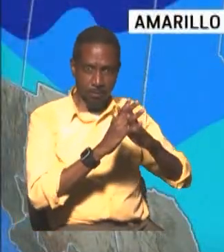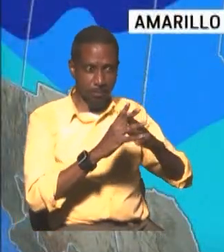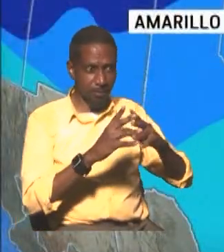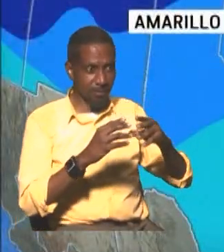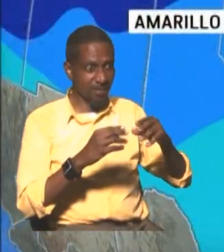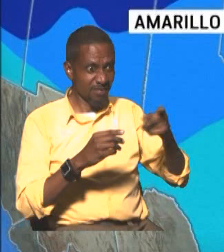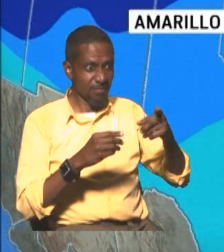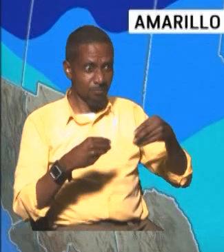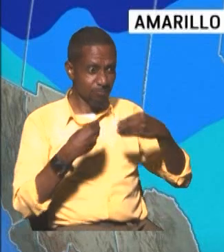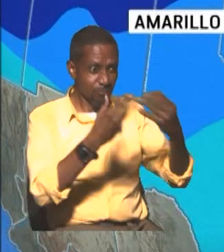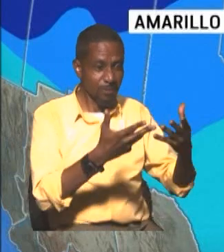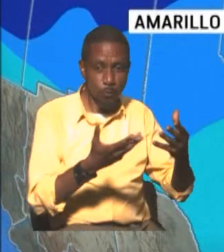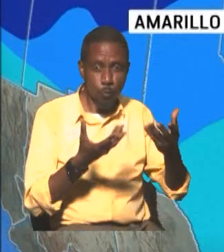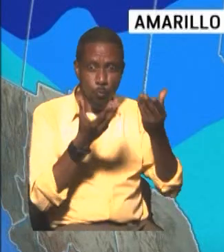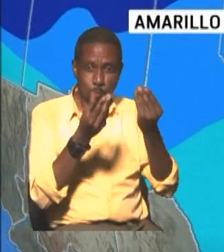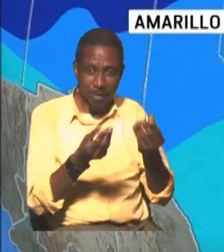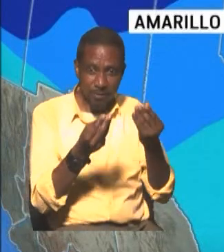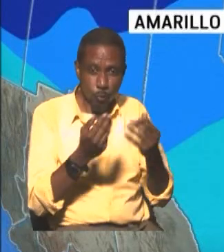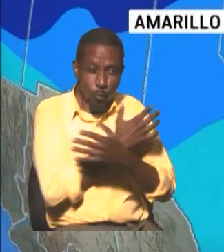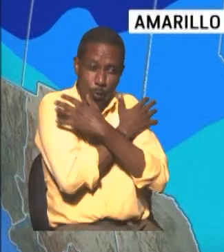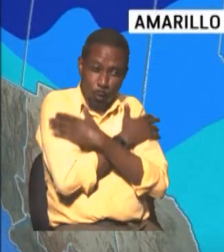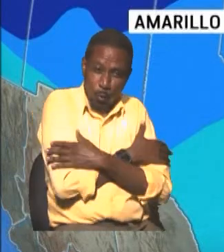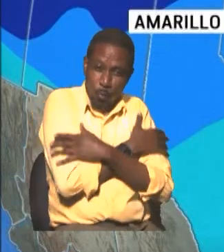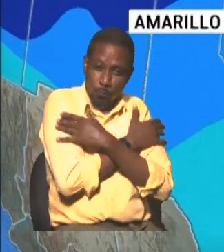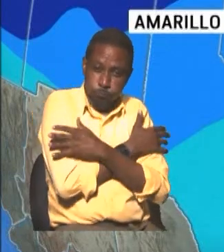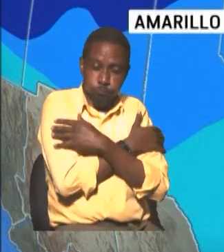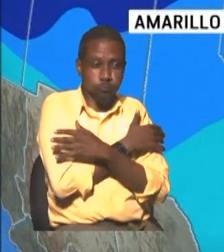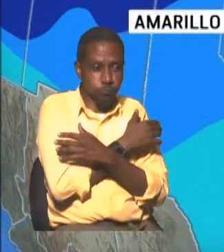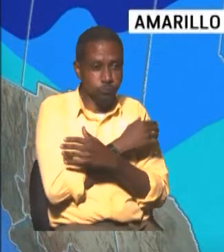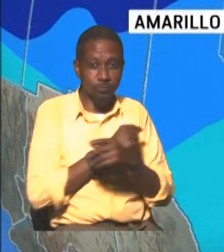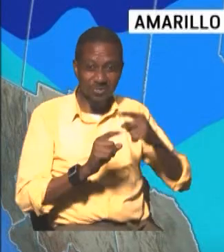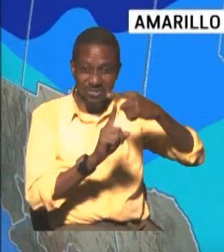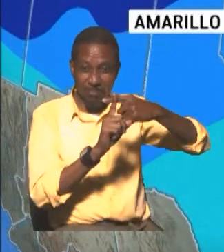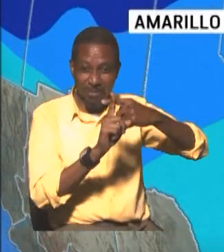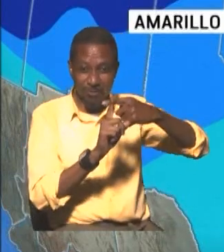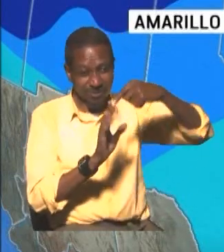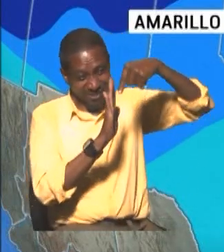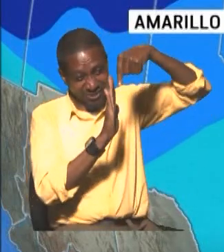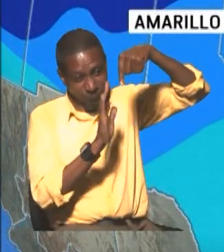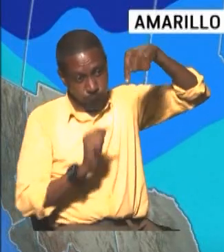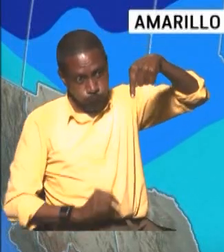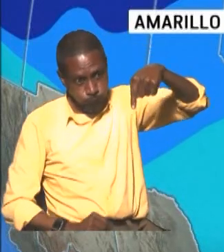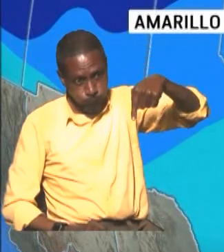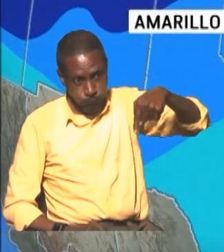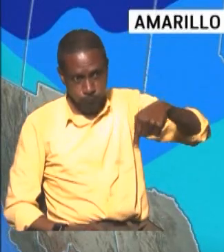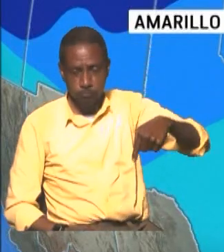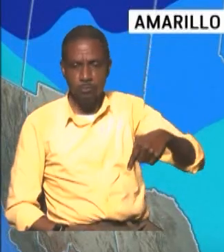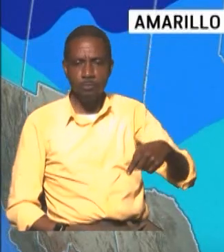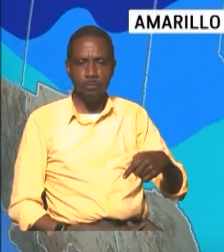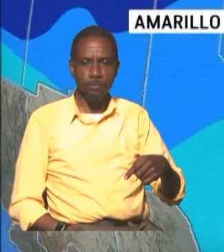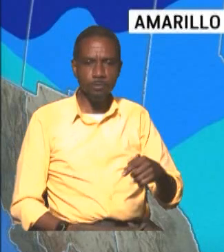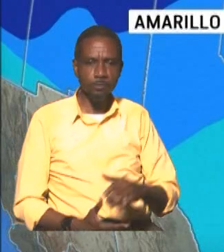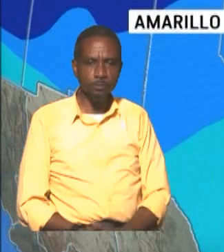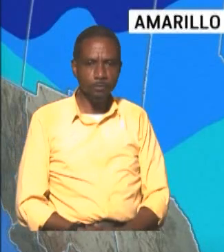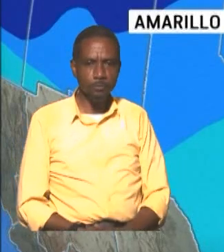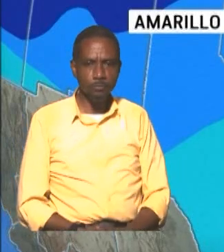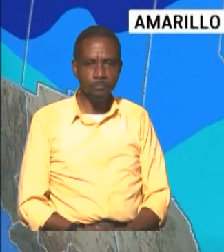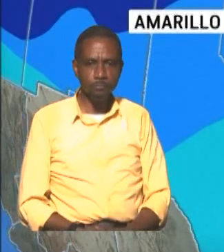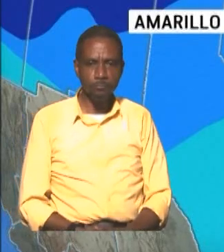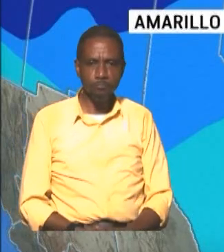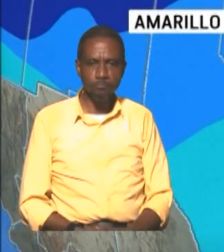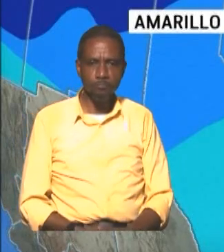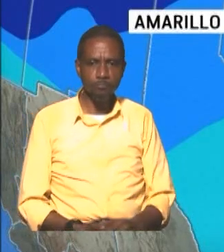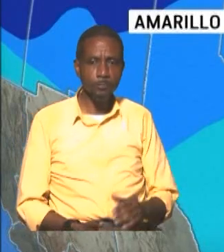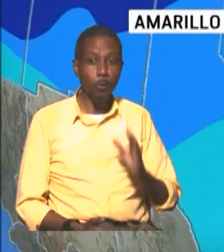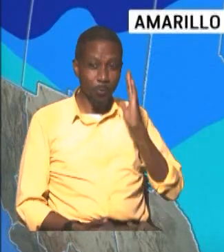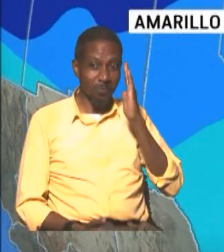wet and freezing conditions to affected areas, with temperatures dropping significantly. Over in Charlotte, you can expect negative